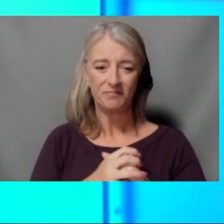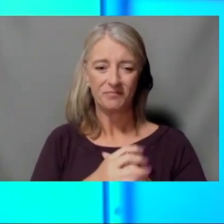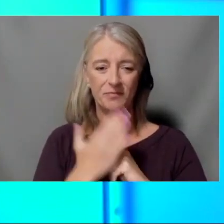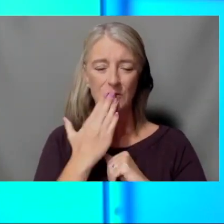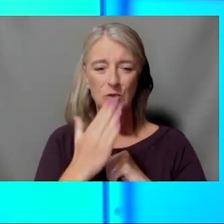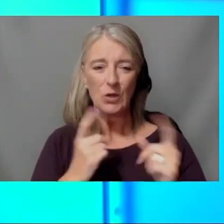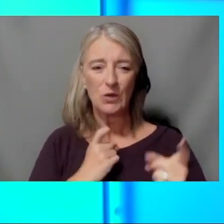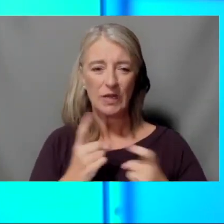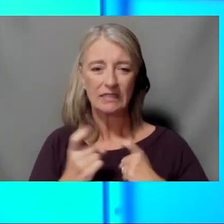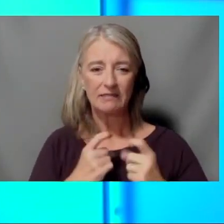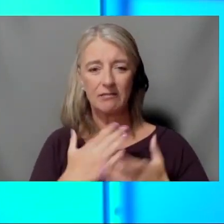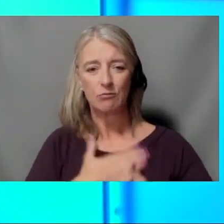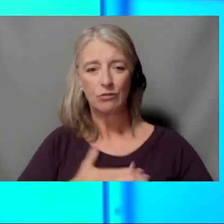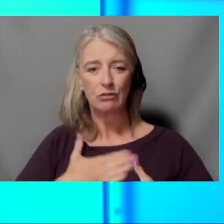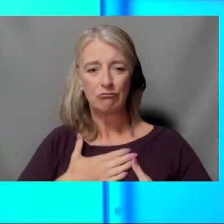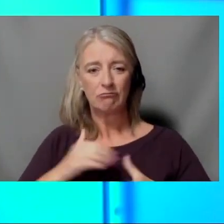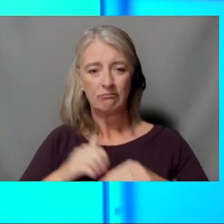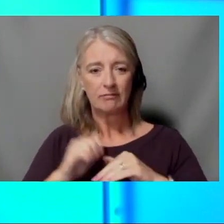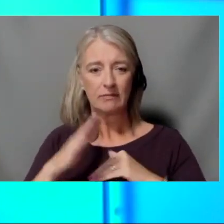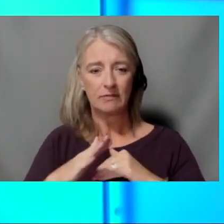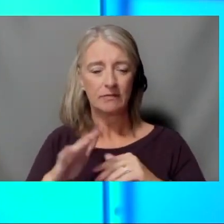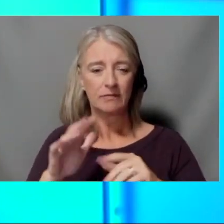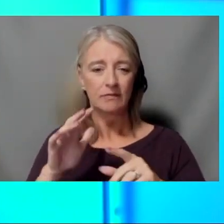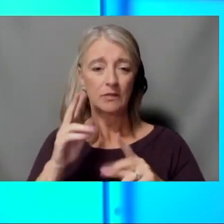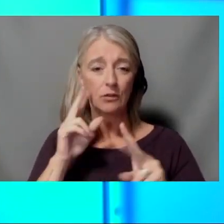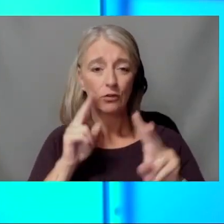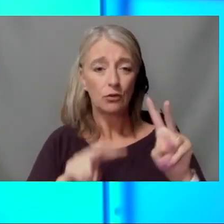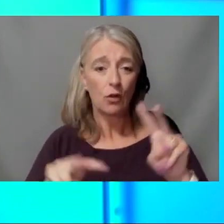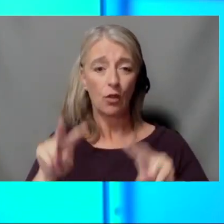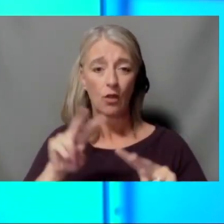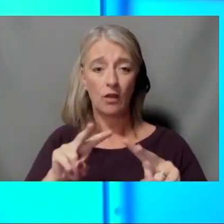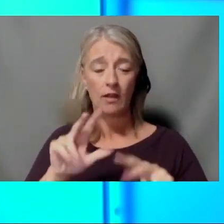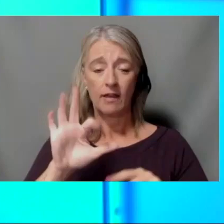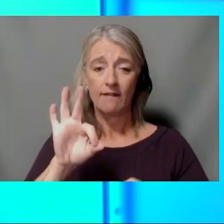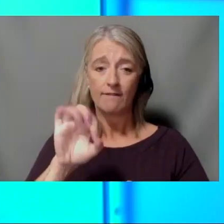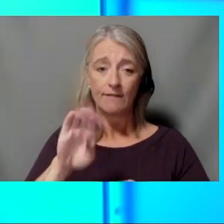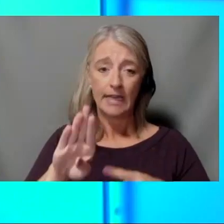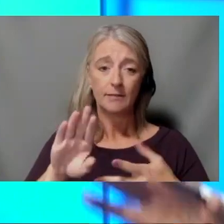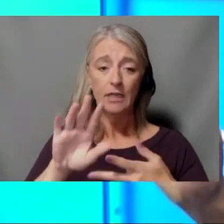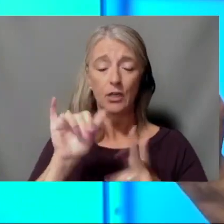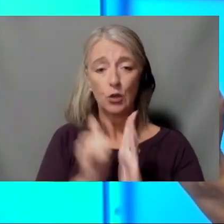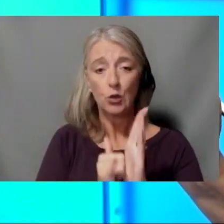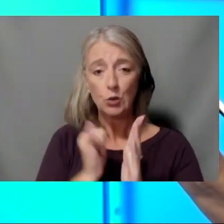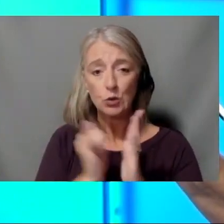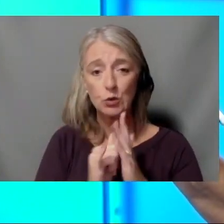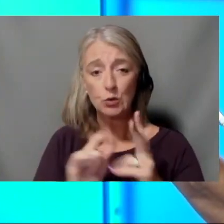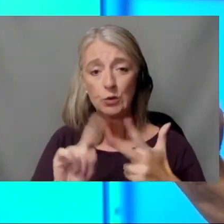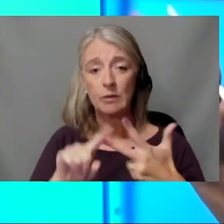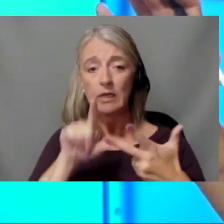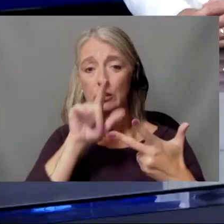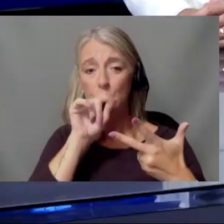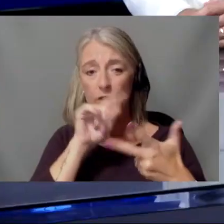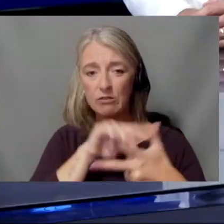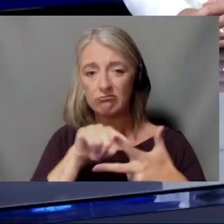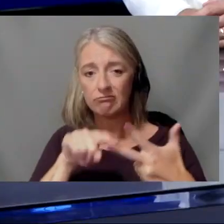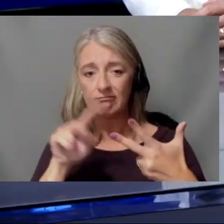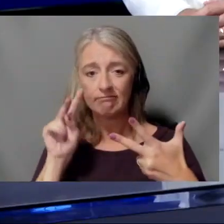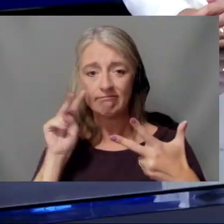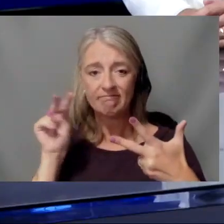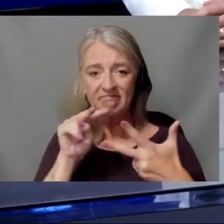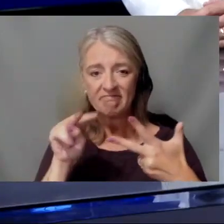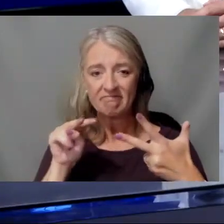catch our shows anytime by logging back onto Facebook, YouTube, and Twitter. So before we go today, Dr. Jensen, I know a lot of people